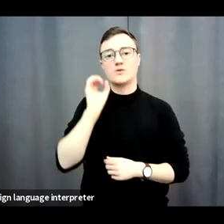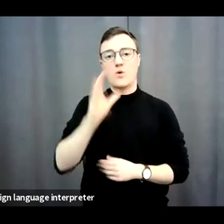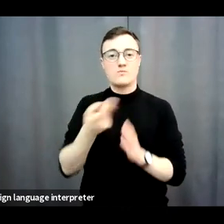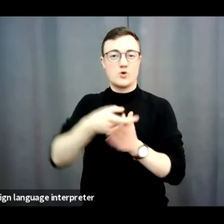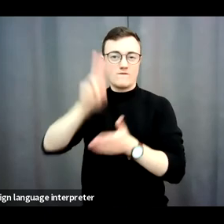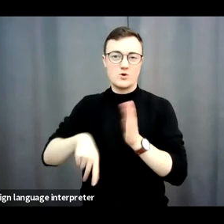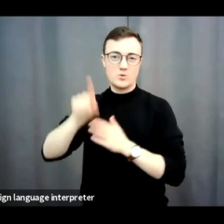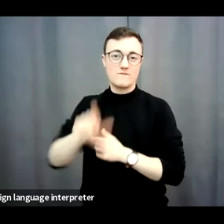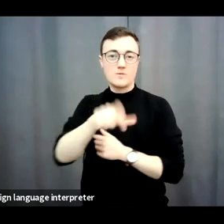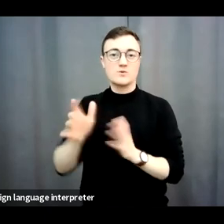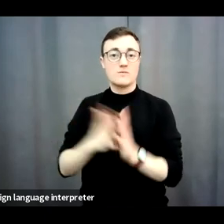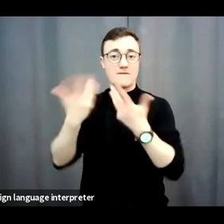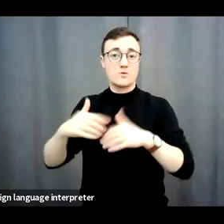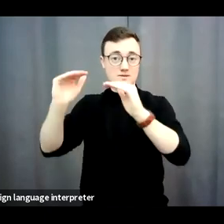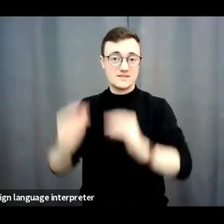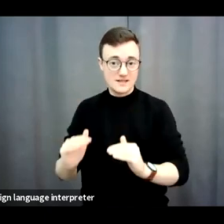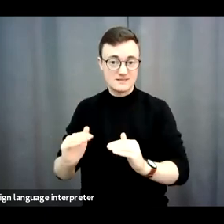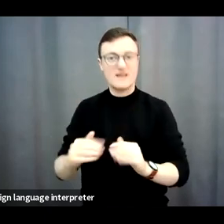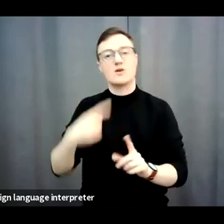and CRC.